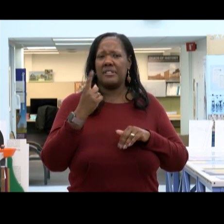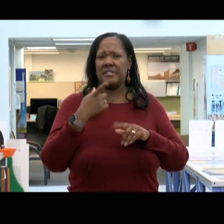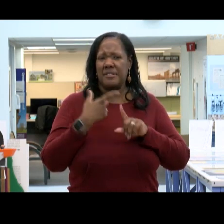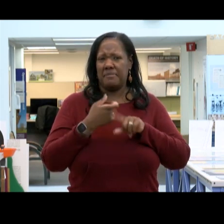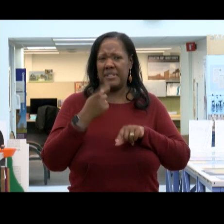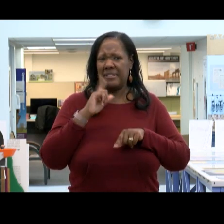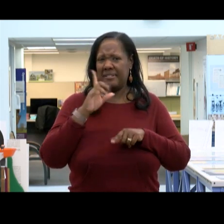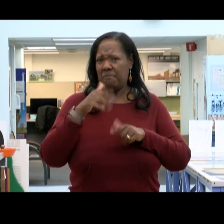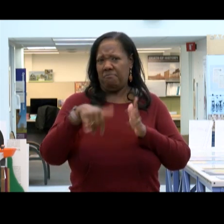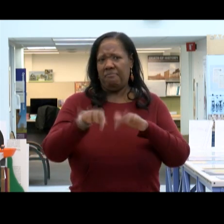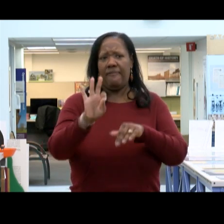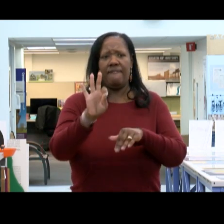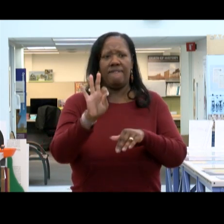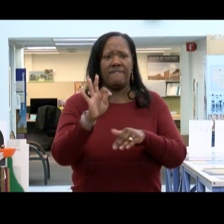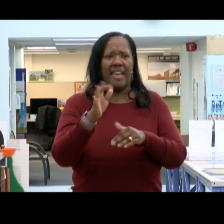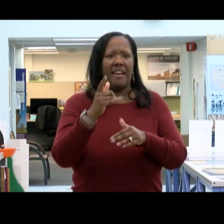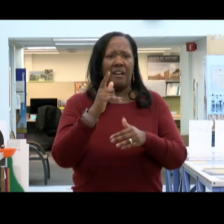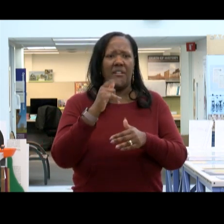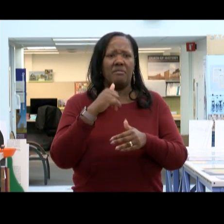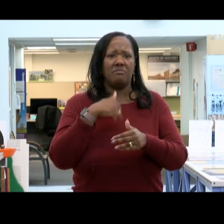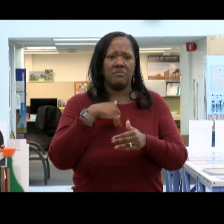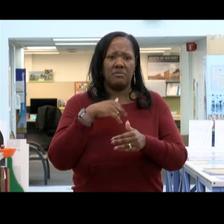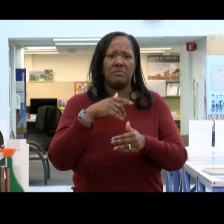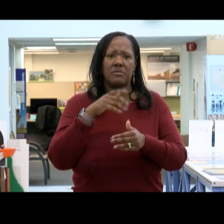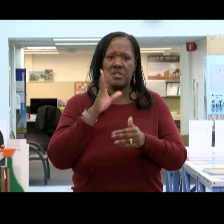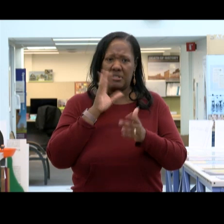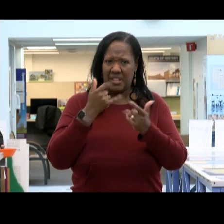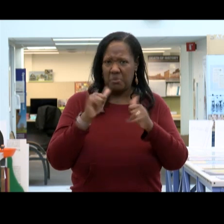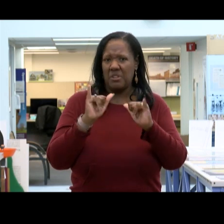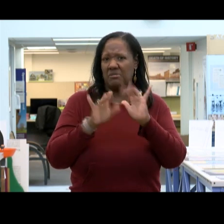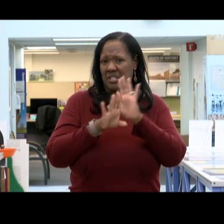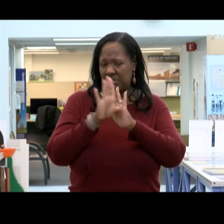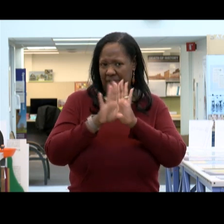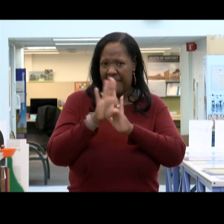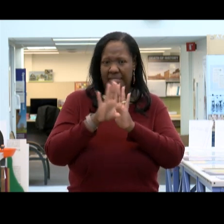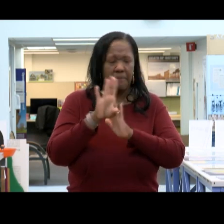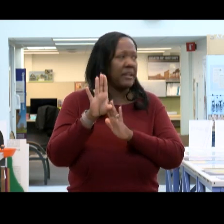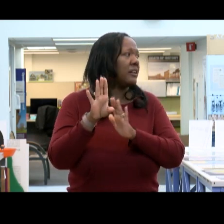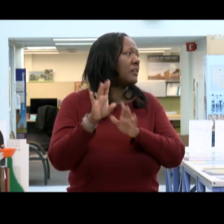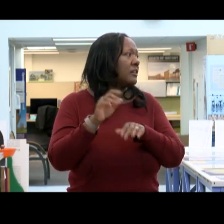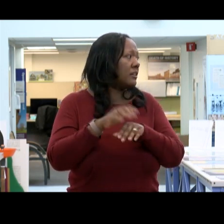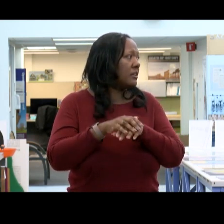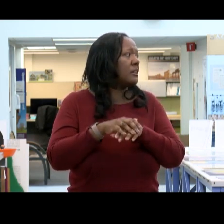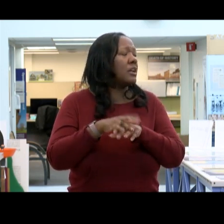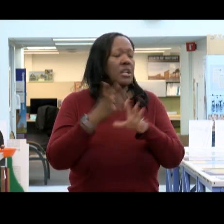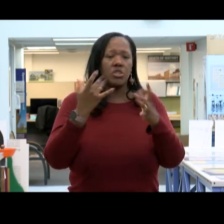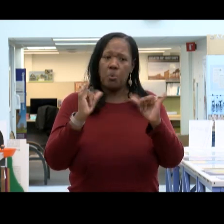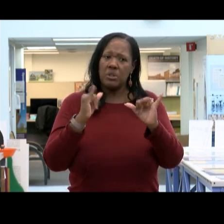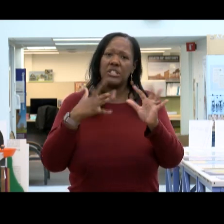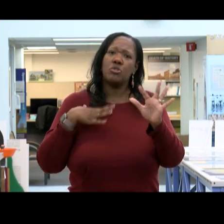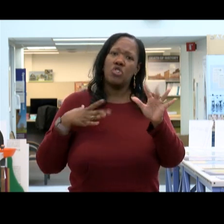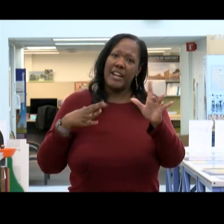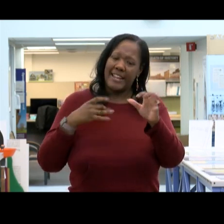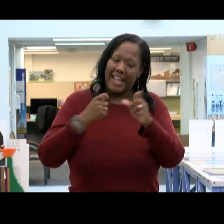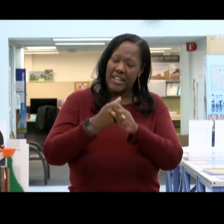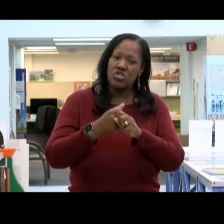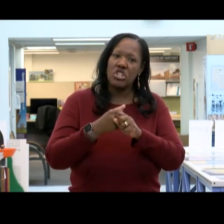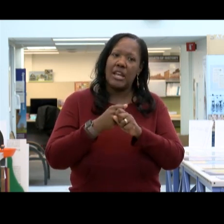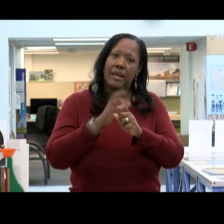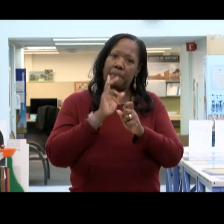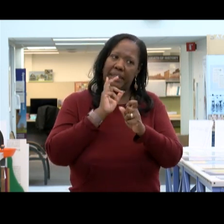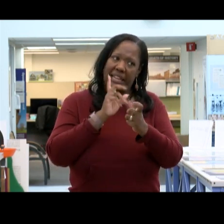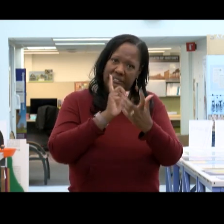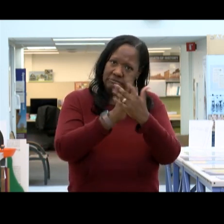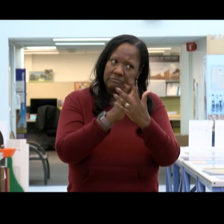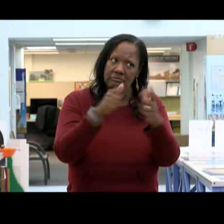and as the markets, you know, manufacturers kind of catch up, and catch on. We're Yep. hoping to see